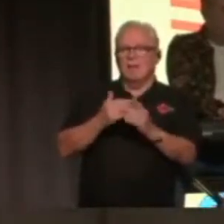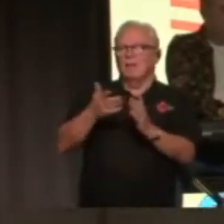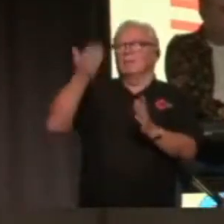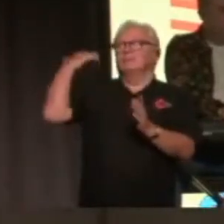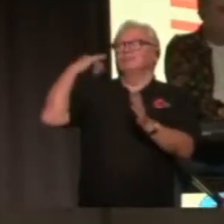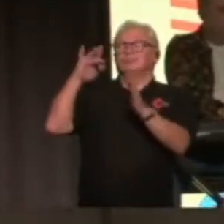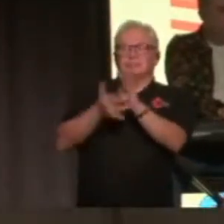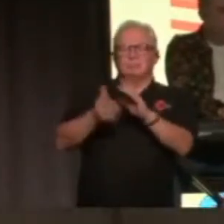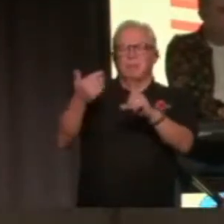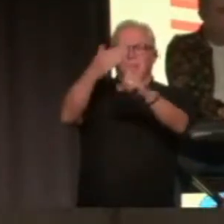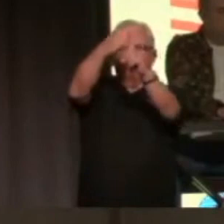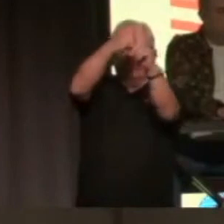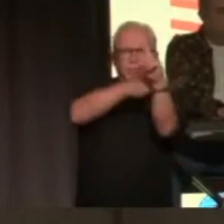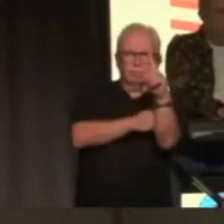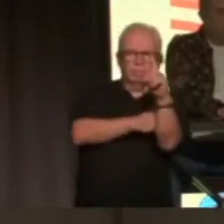just whatever I feel like.